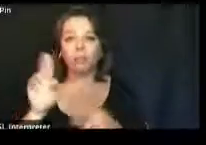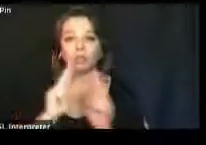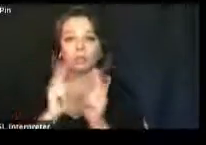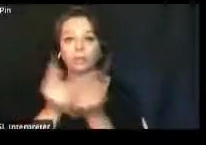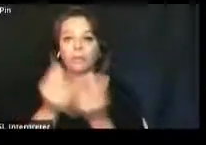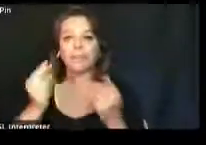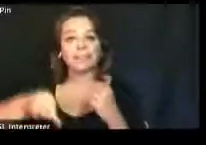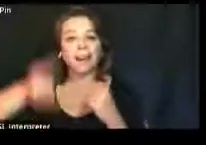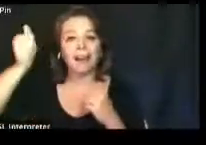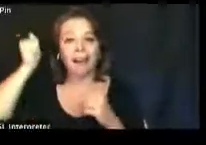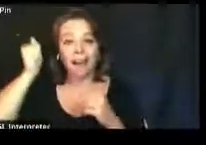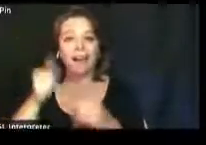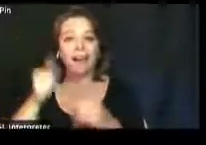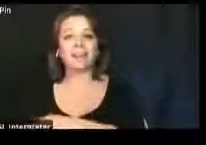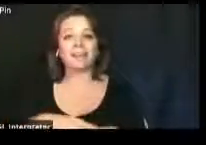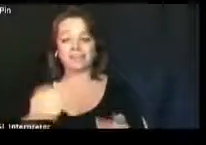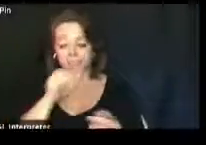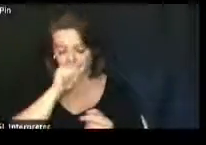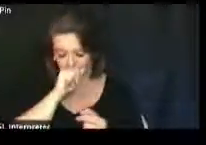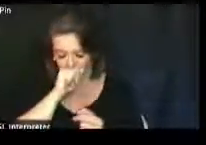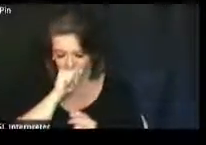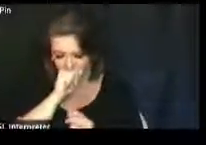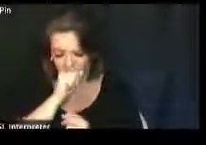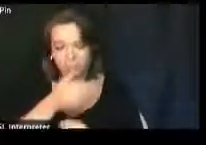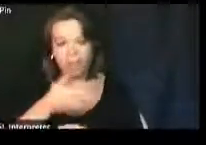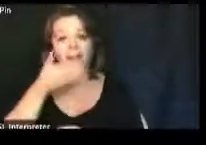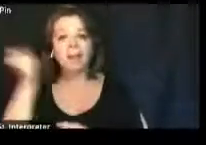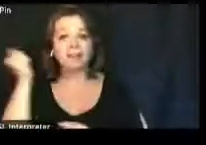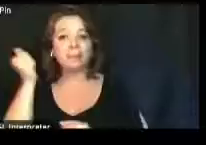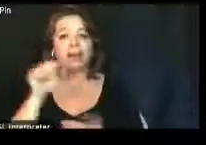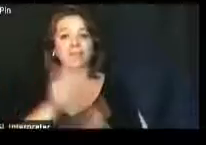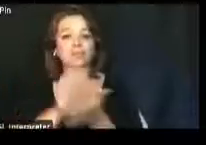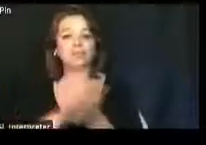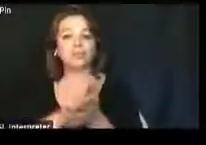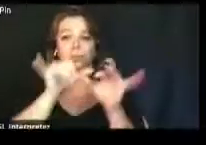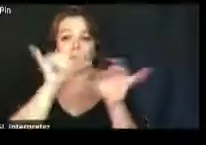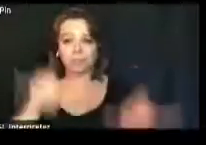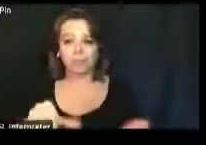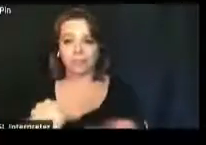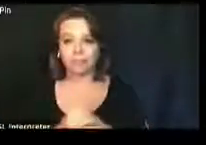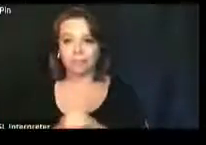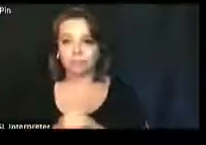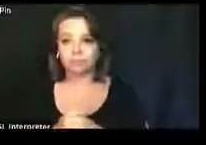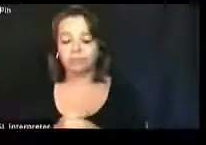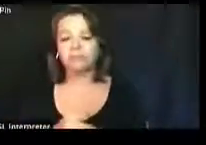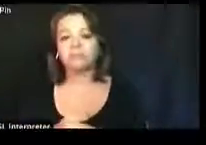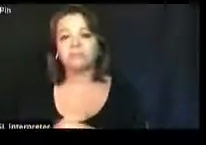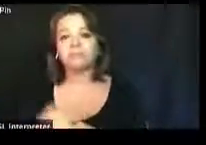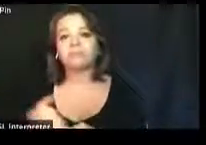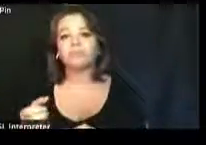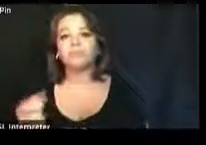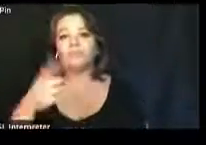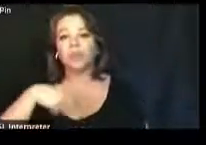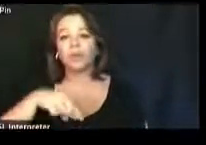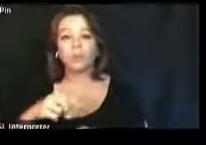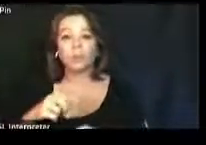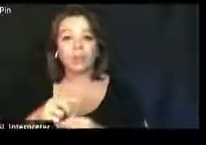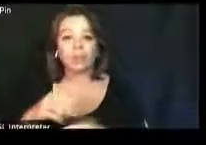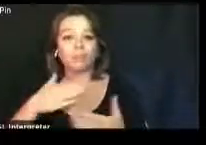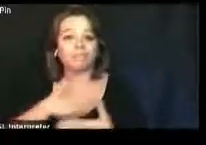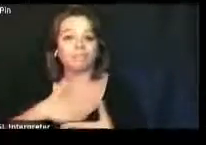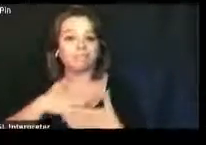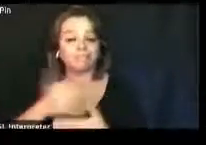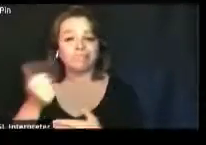systems. We educate students from Long Beach, Lakewood, Signal Hill, and Avalon. We are grateful 10 years ago, the